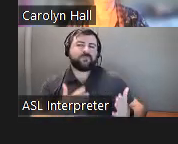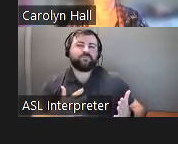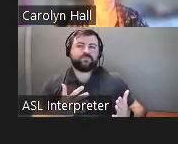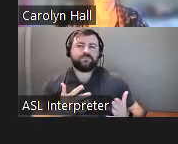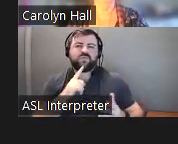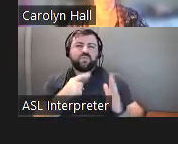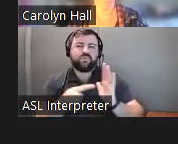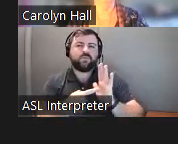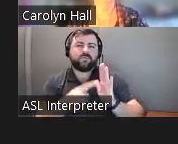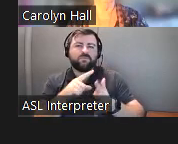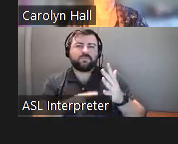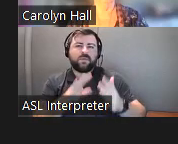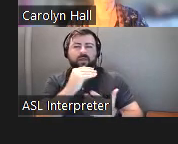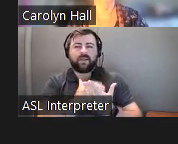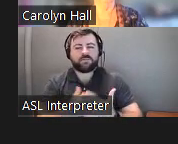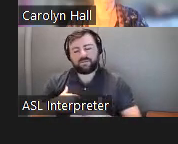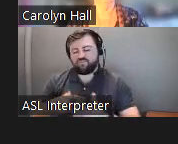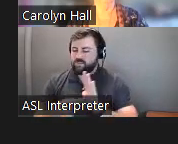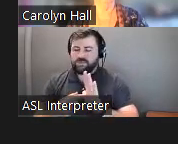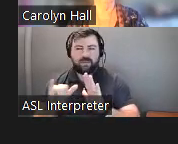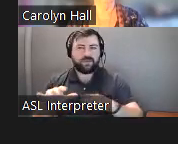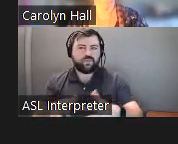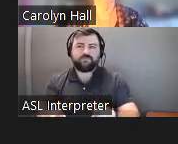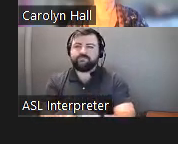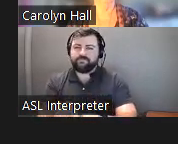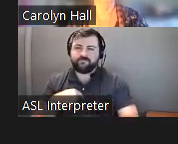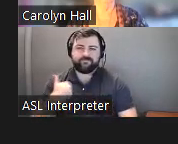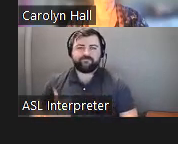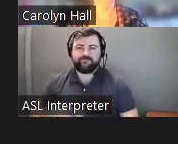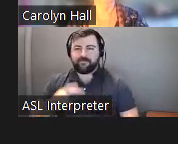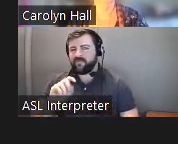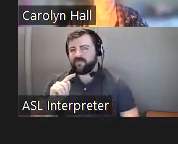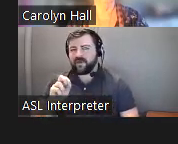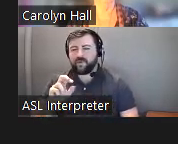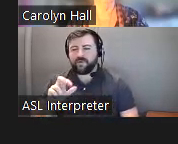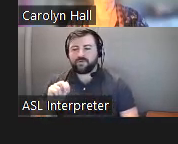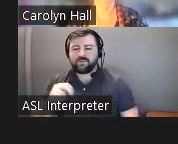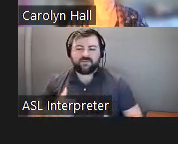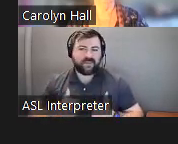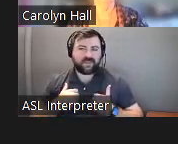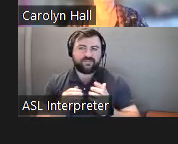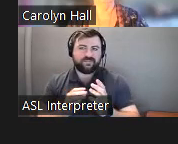because I represent that group as well. So I'm a veteran. I have lived experiences,